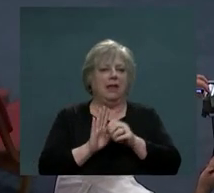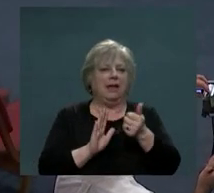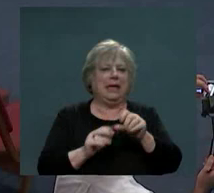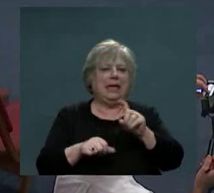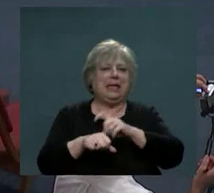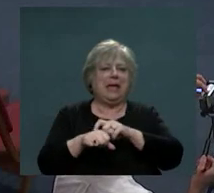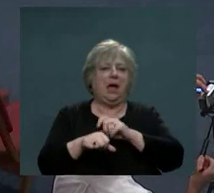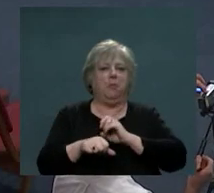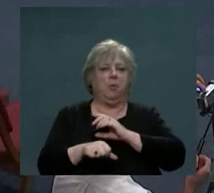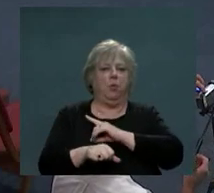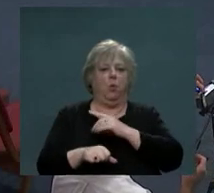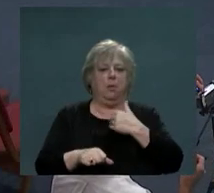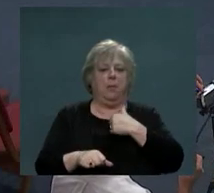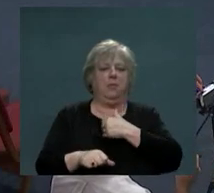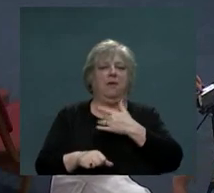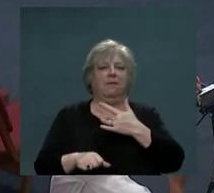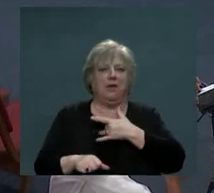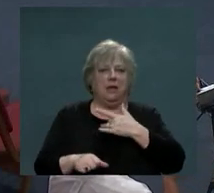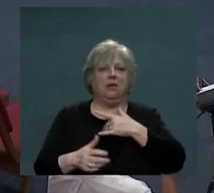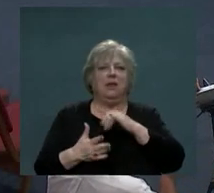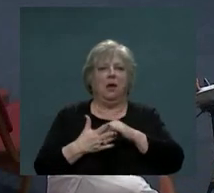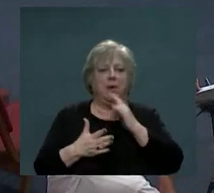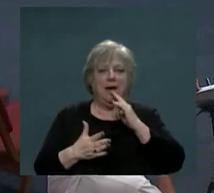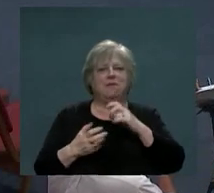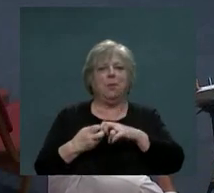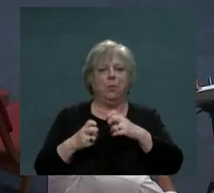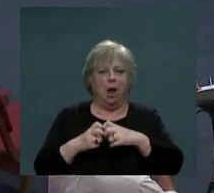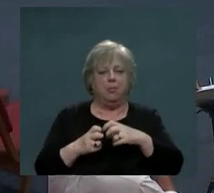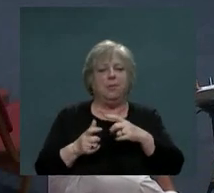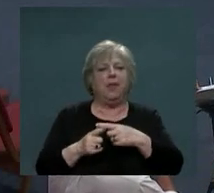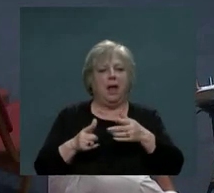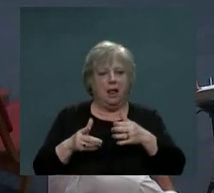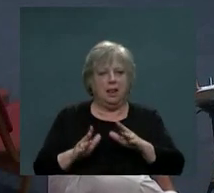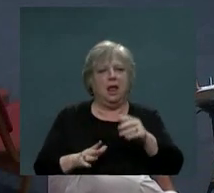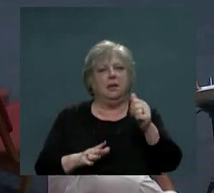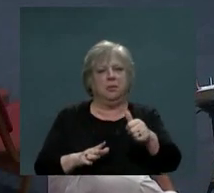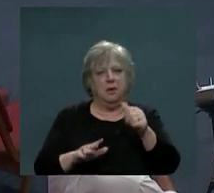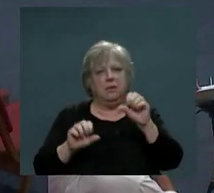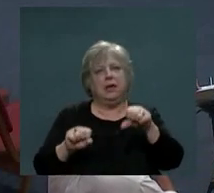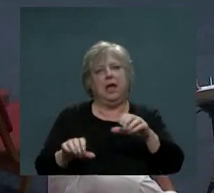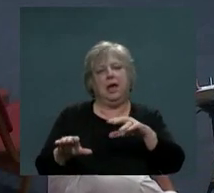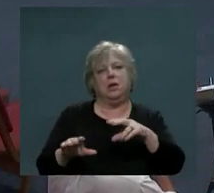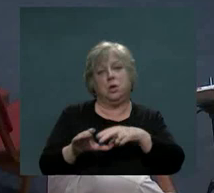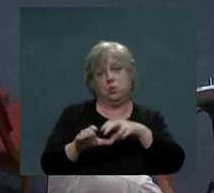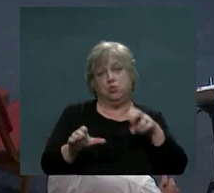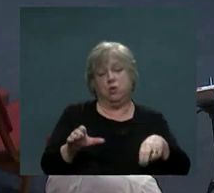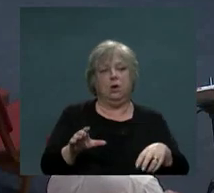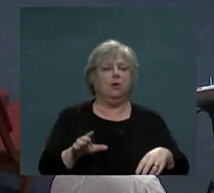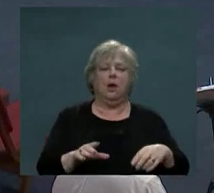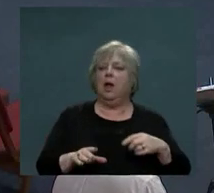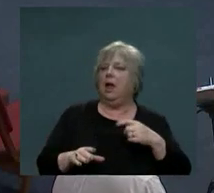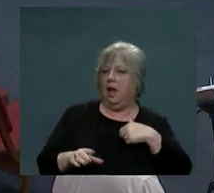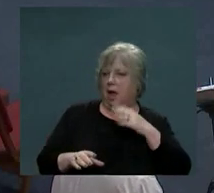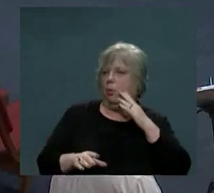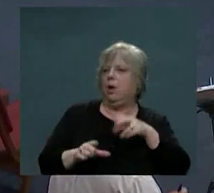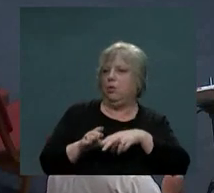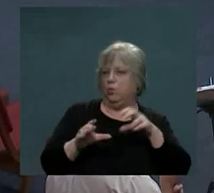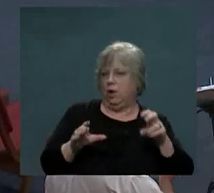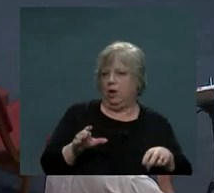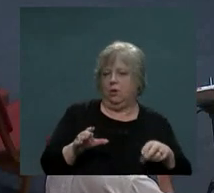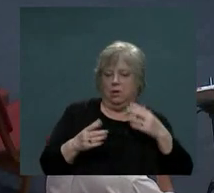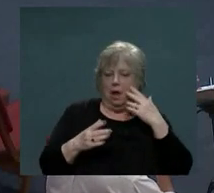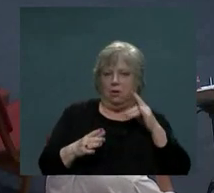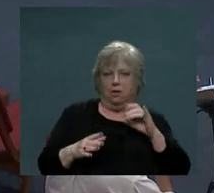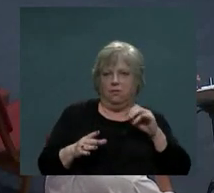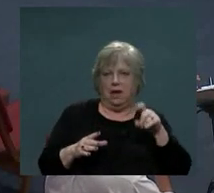that a board member feels that there is a problem, they're allowed to recuse. Well, I will recuse on this, and I don't know if I